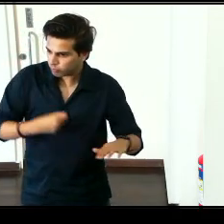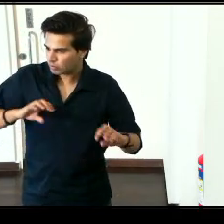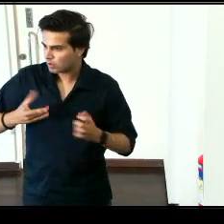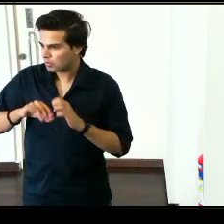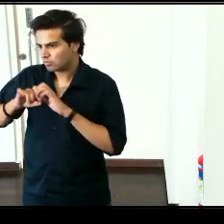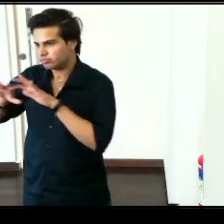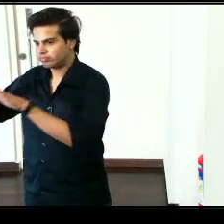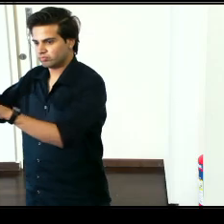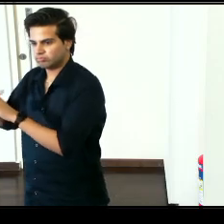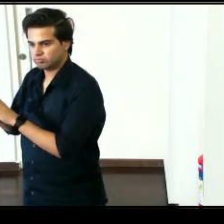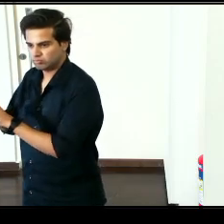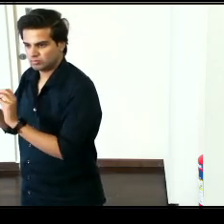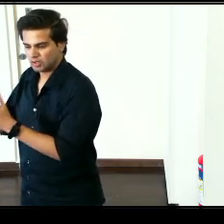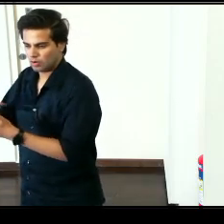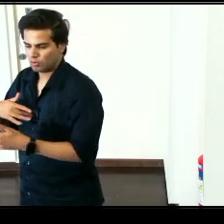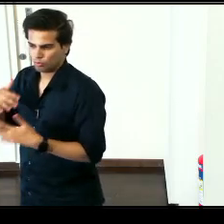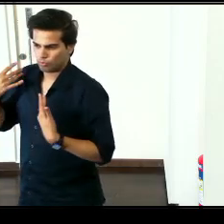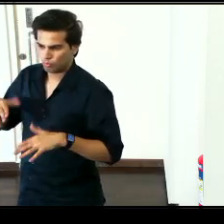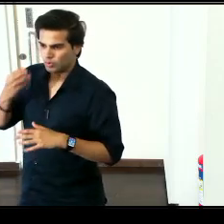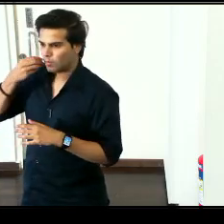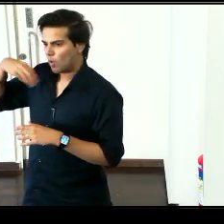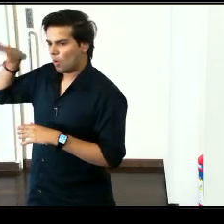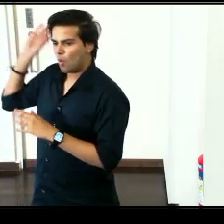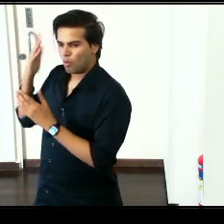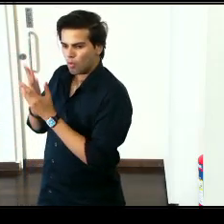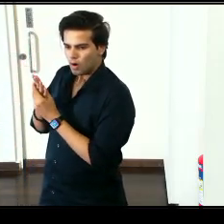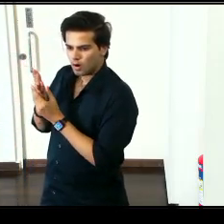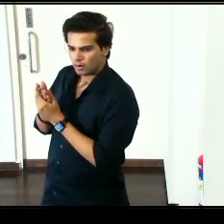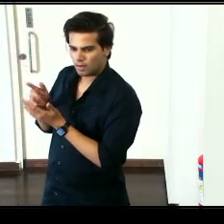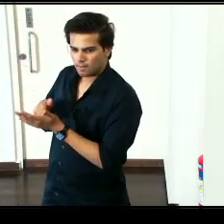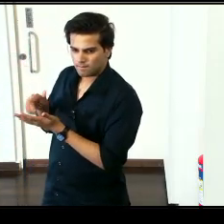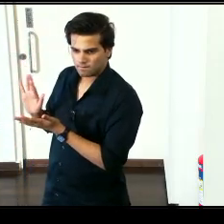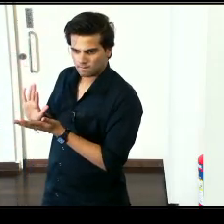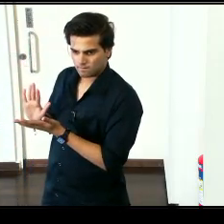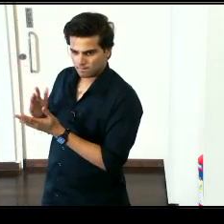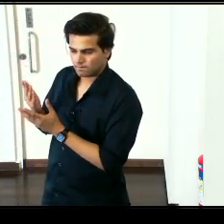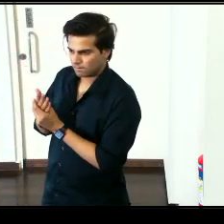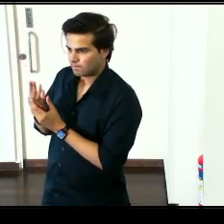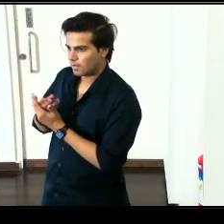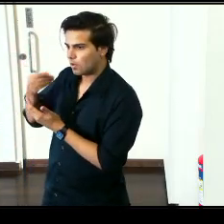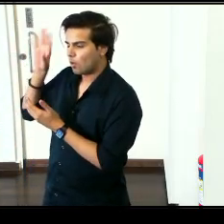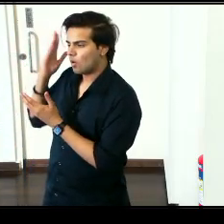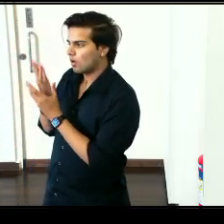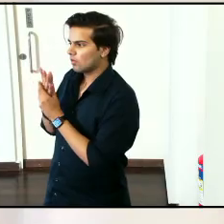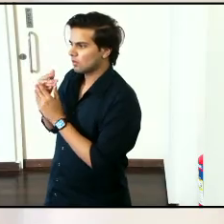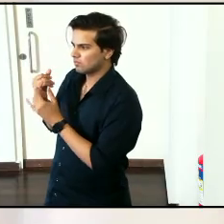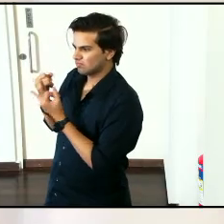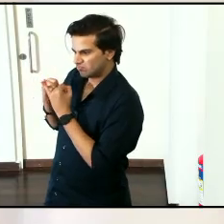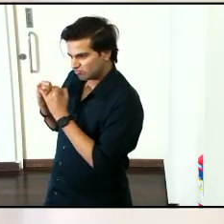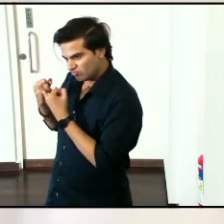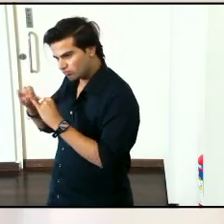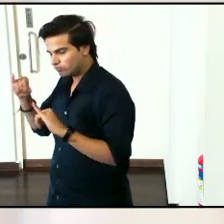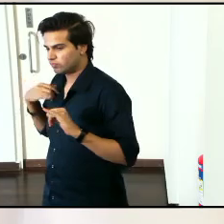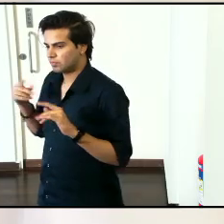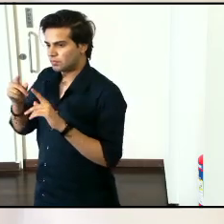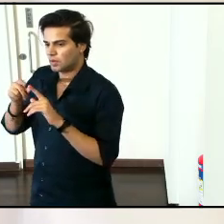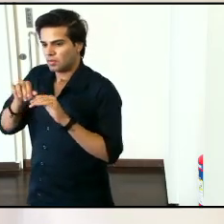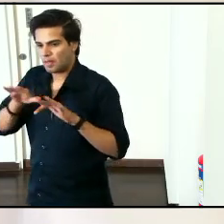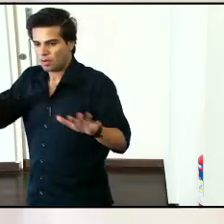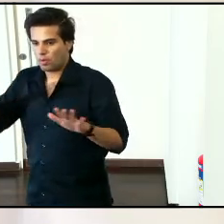there is a very old archive of women's resistance, Sparrow,